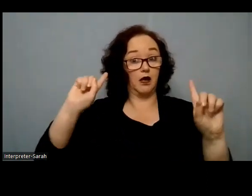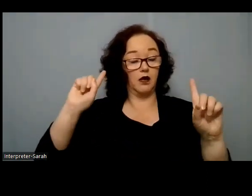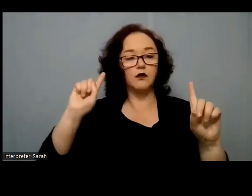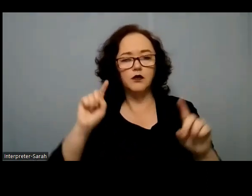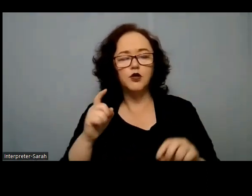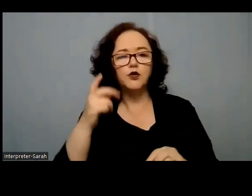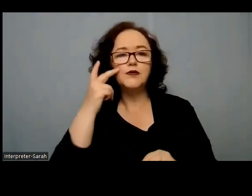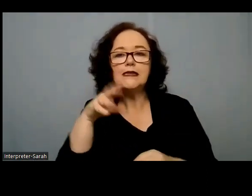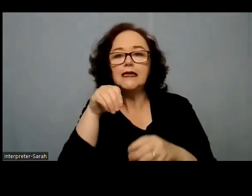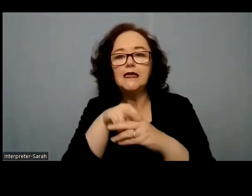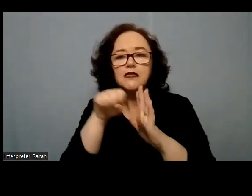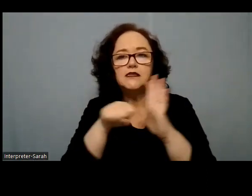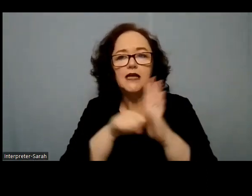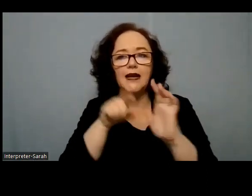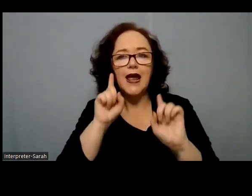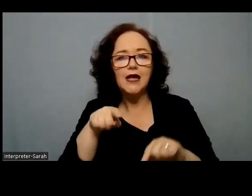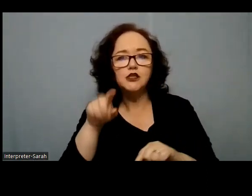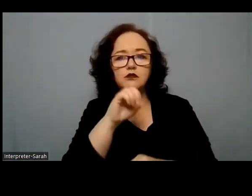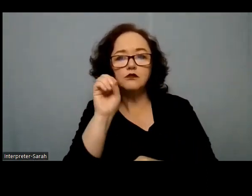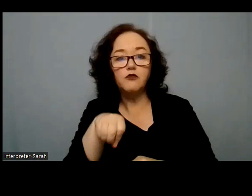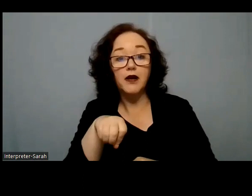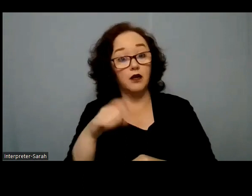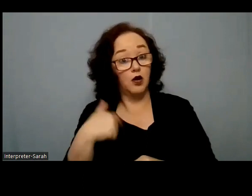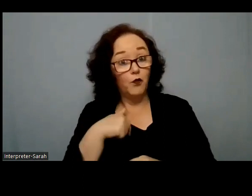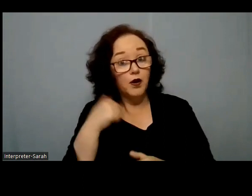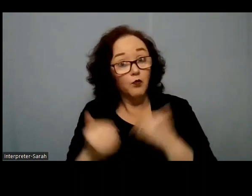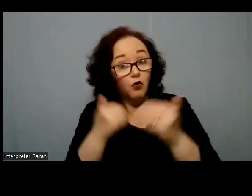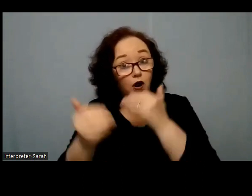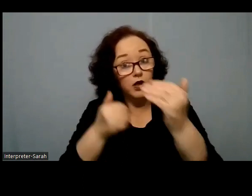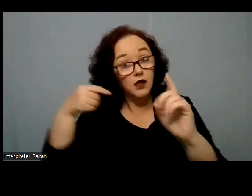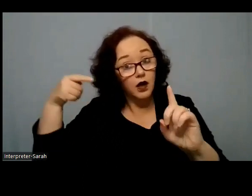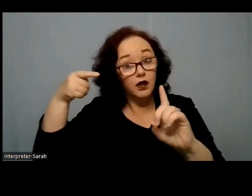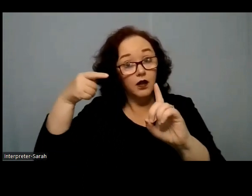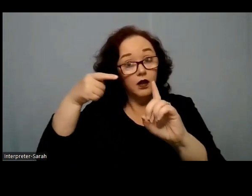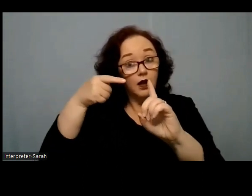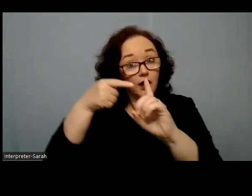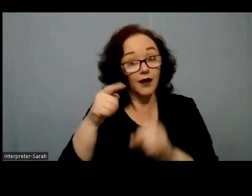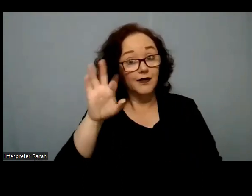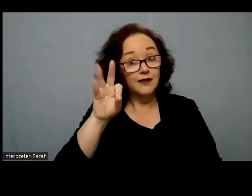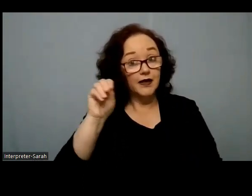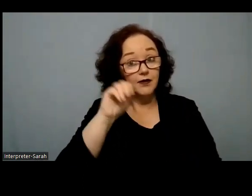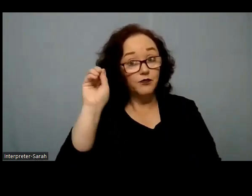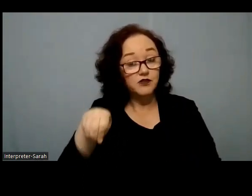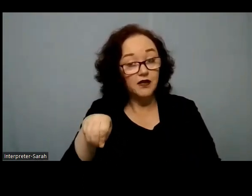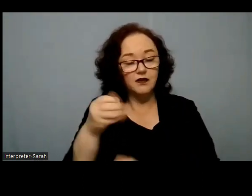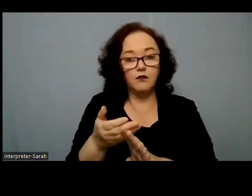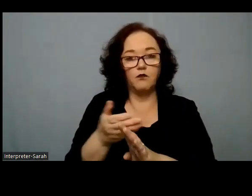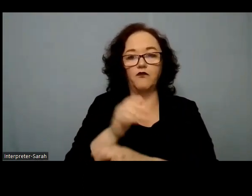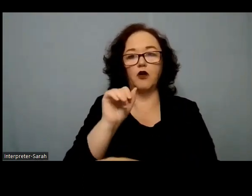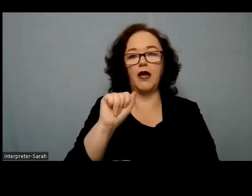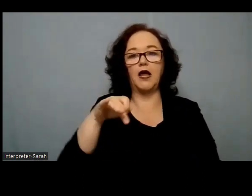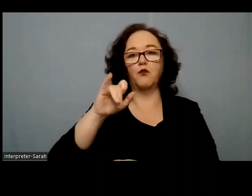answer rate, making sure that we are progressing toward our goal of 90% by April